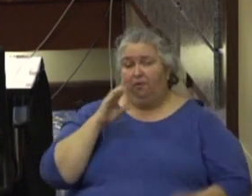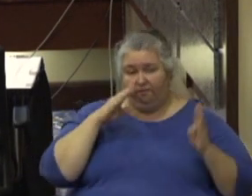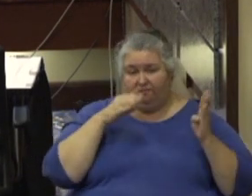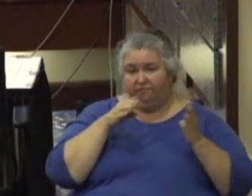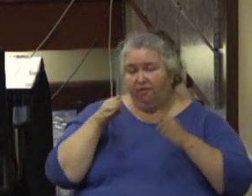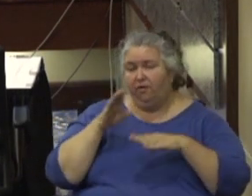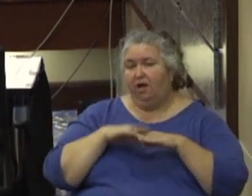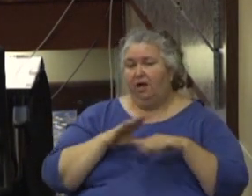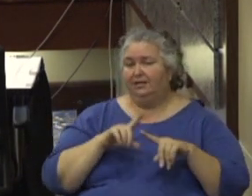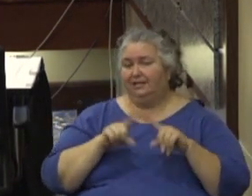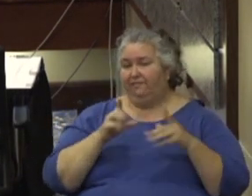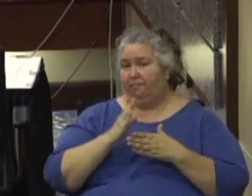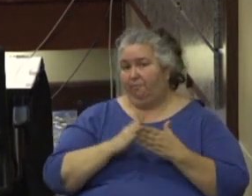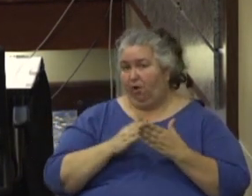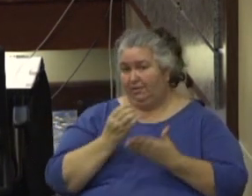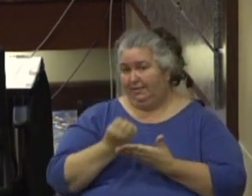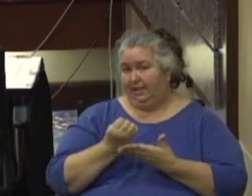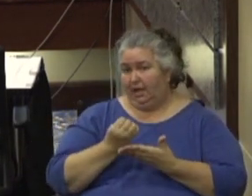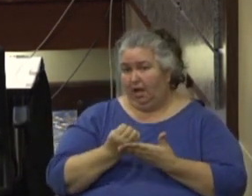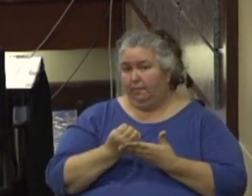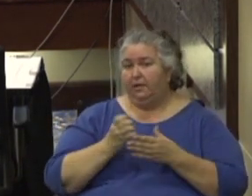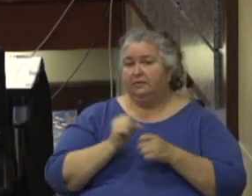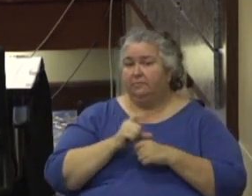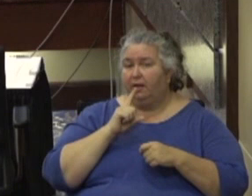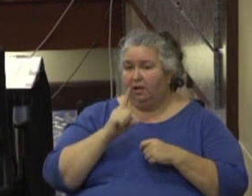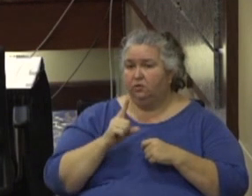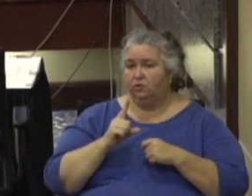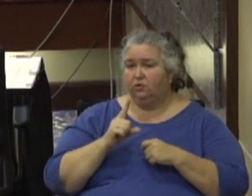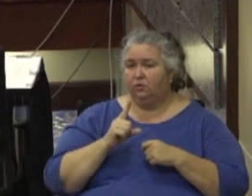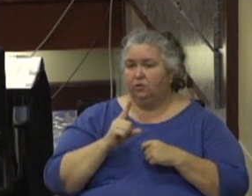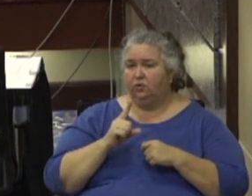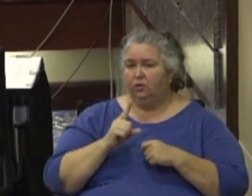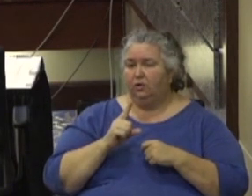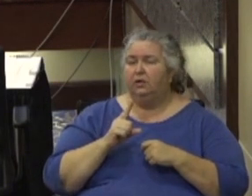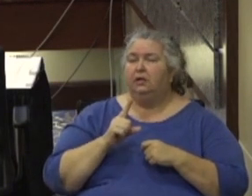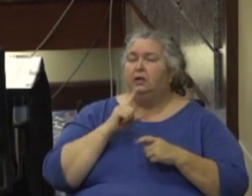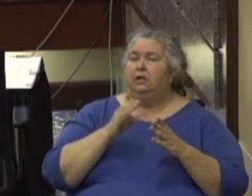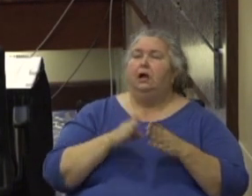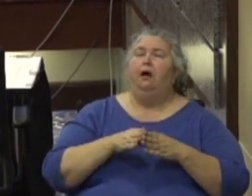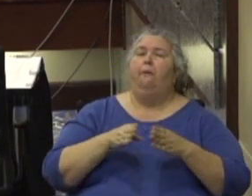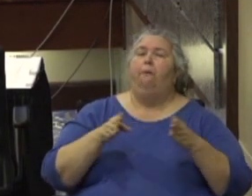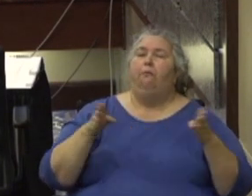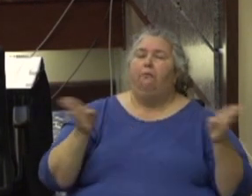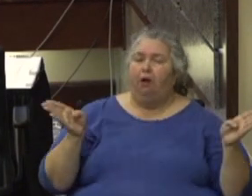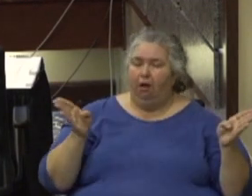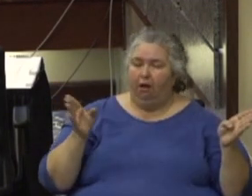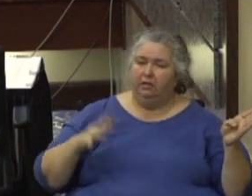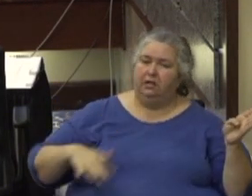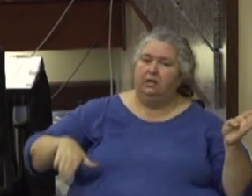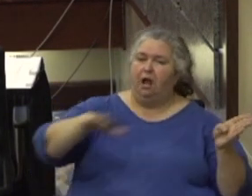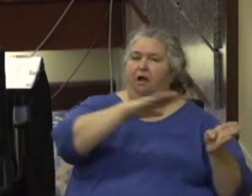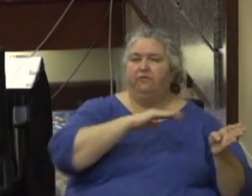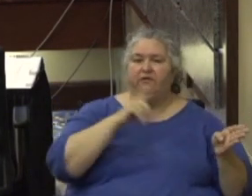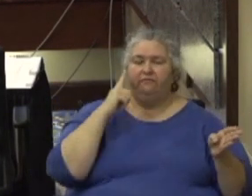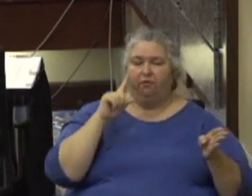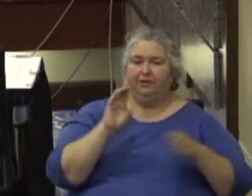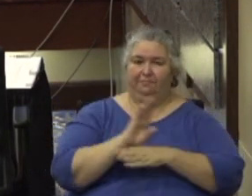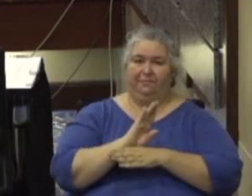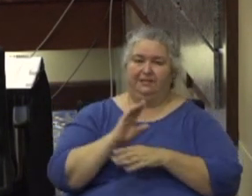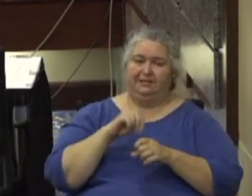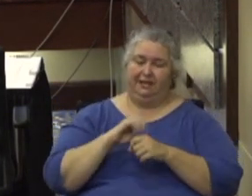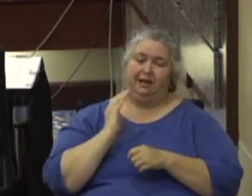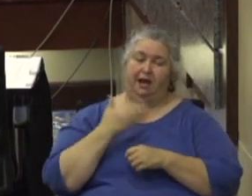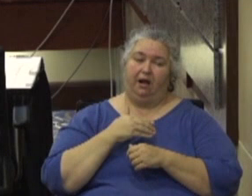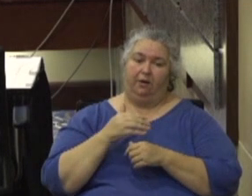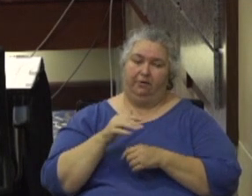different parts of the economy to make sure that there is a broad coverage of the business sectors in our